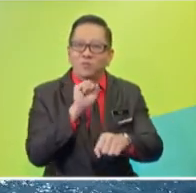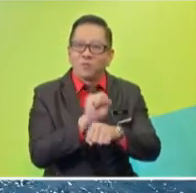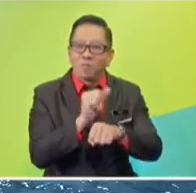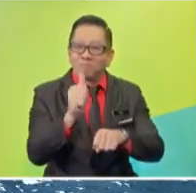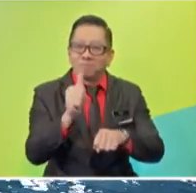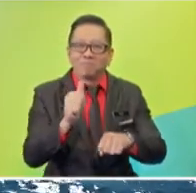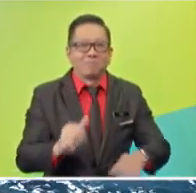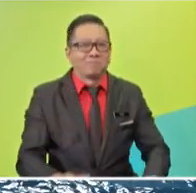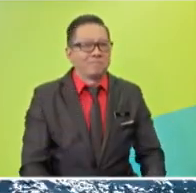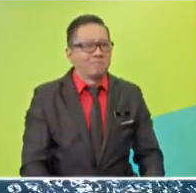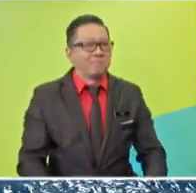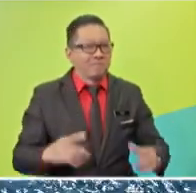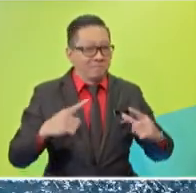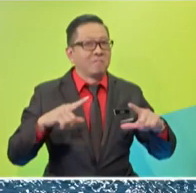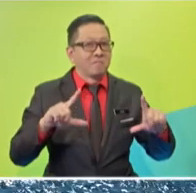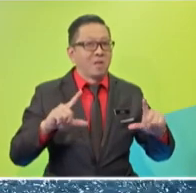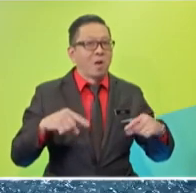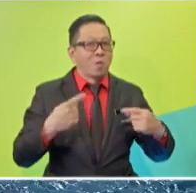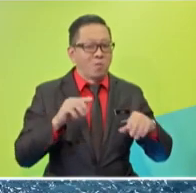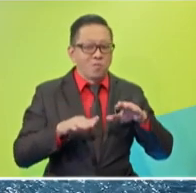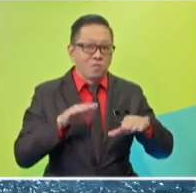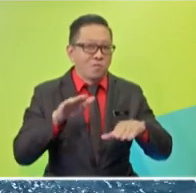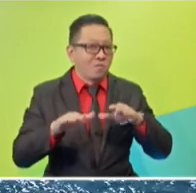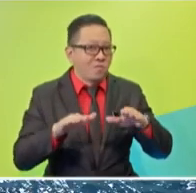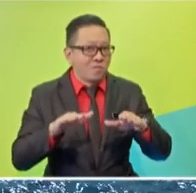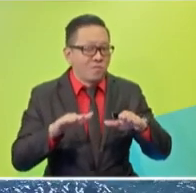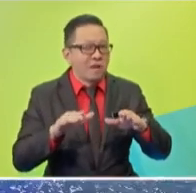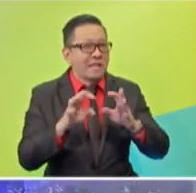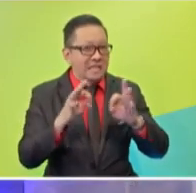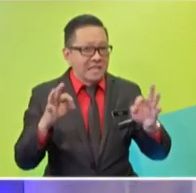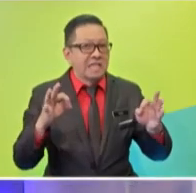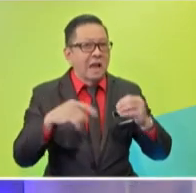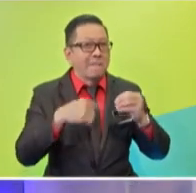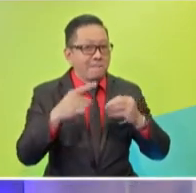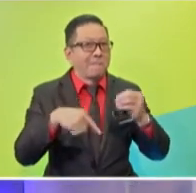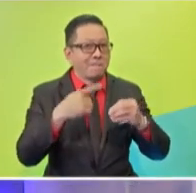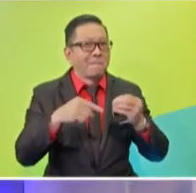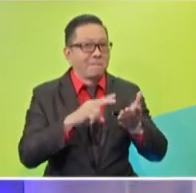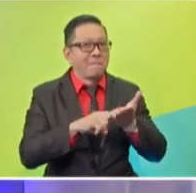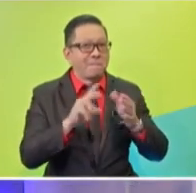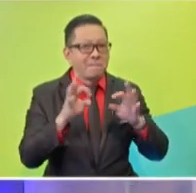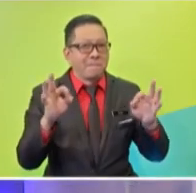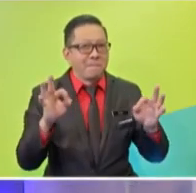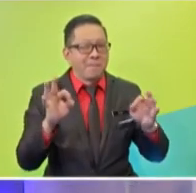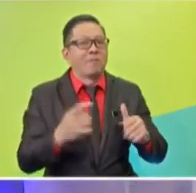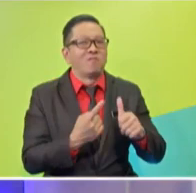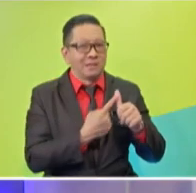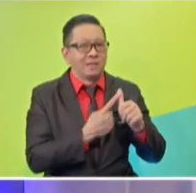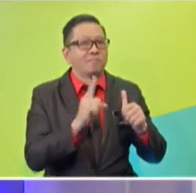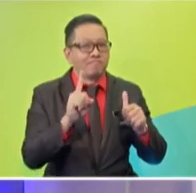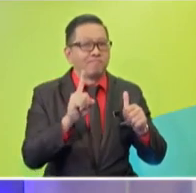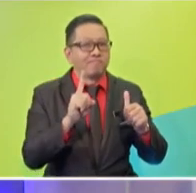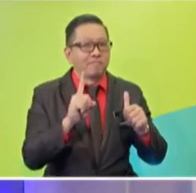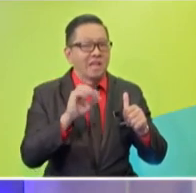So let's go through the statements first. All right, listen and write true or false. The first statement,